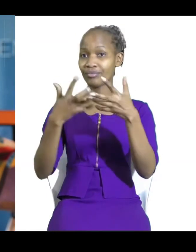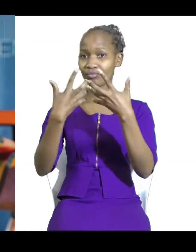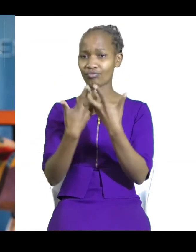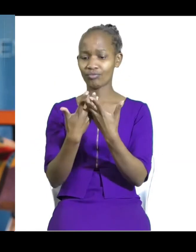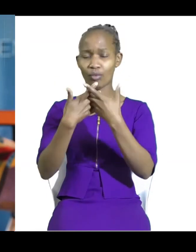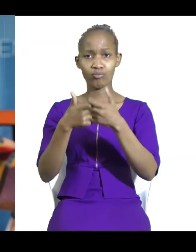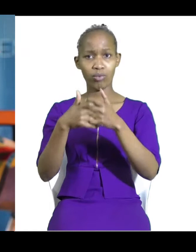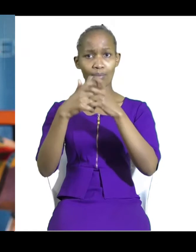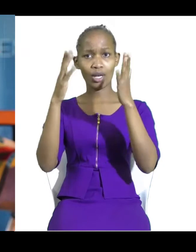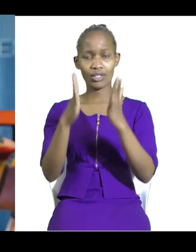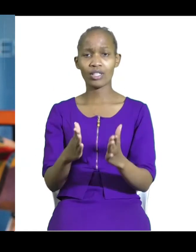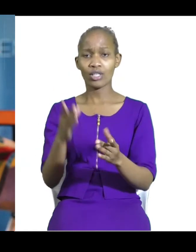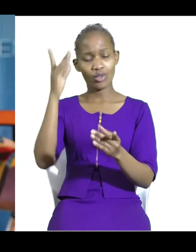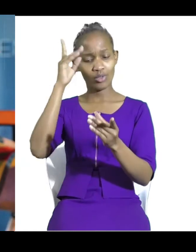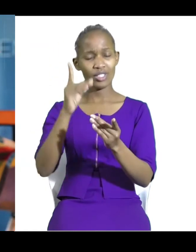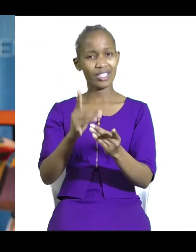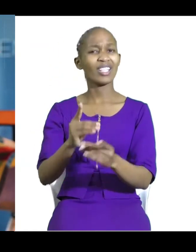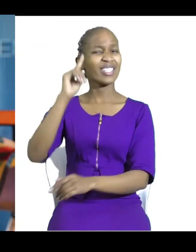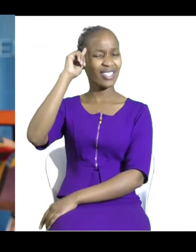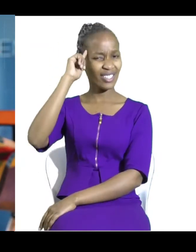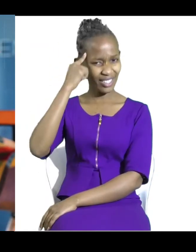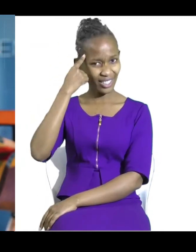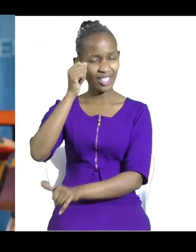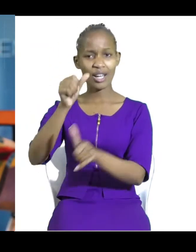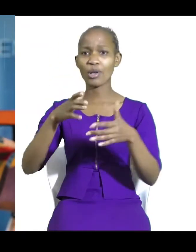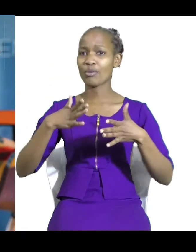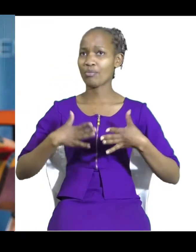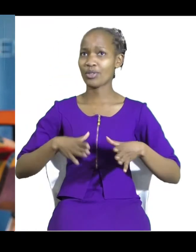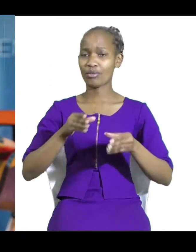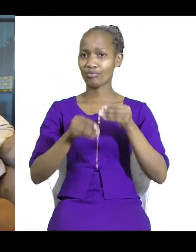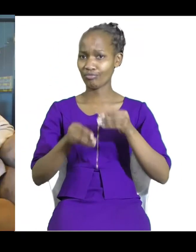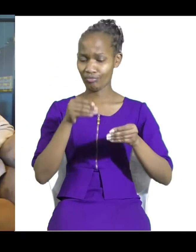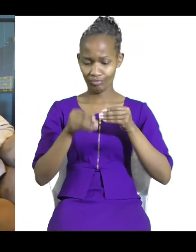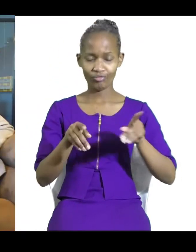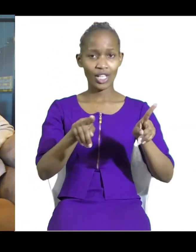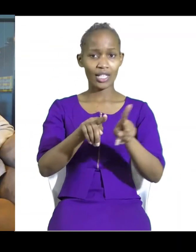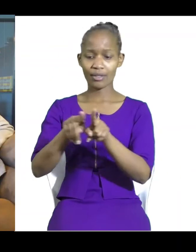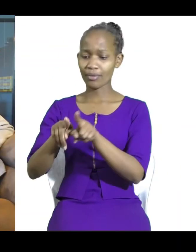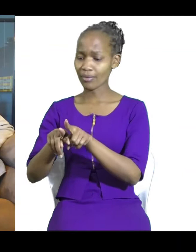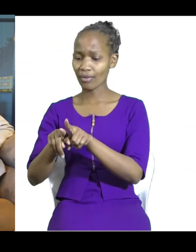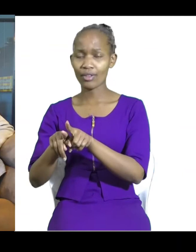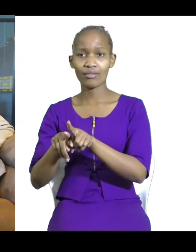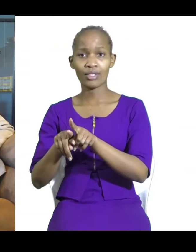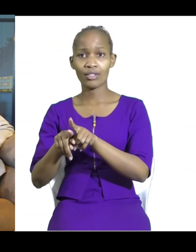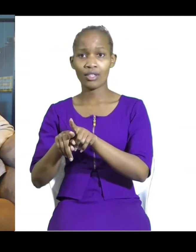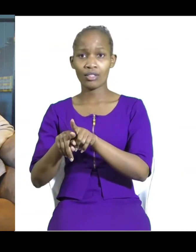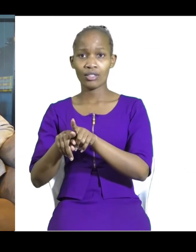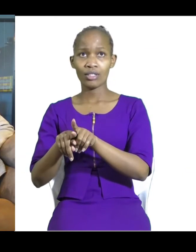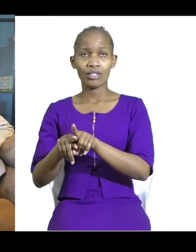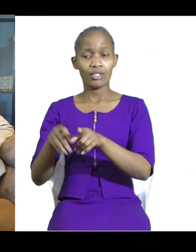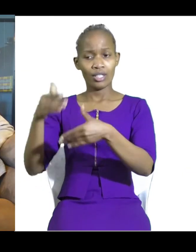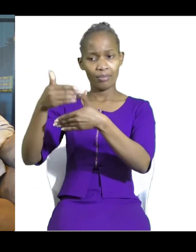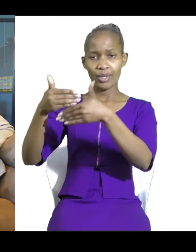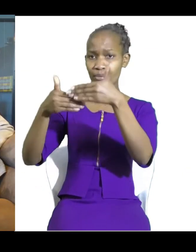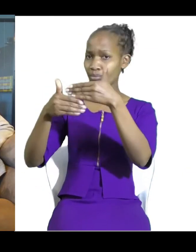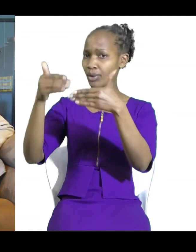who decided that even if it's not there, let's start rethinking about the persons with disabilities, and even if